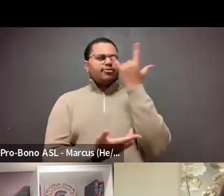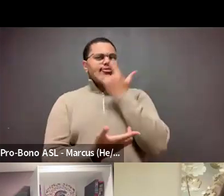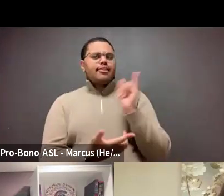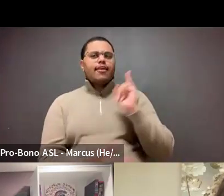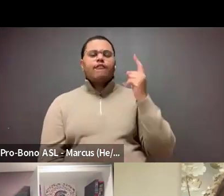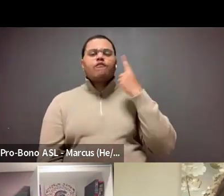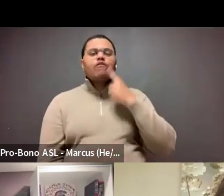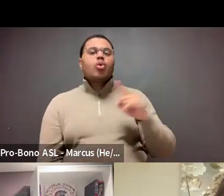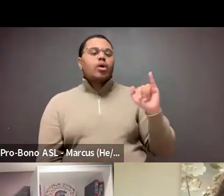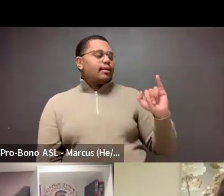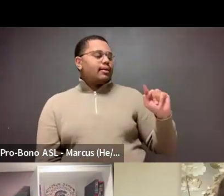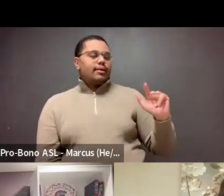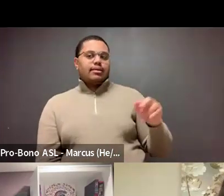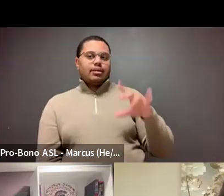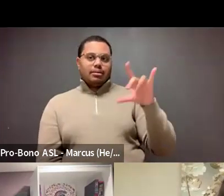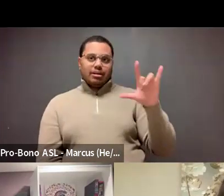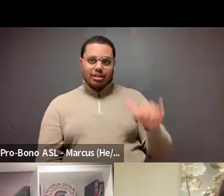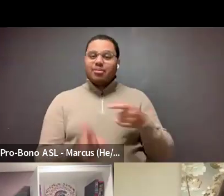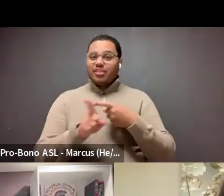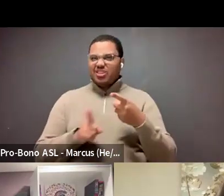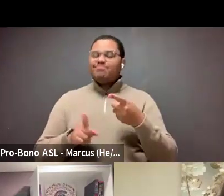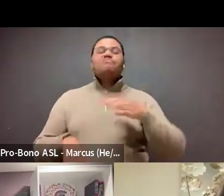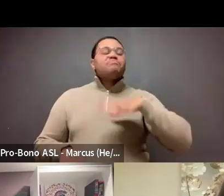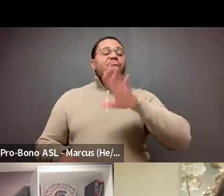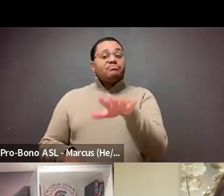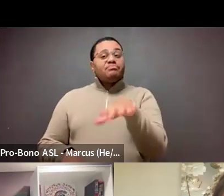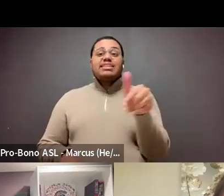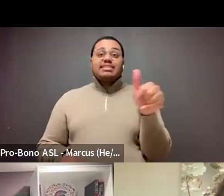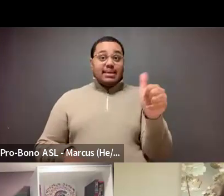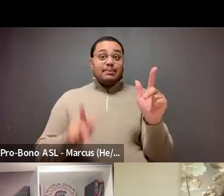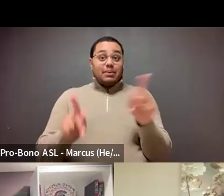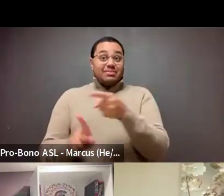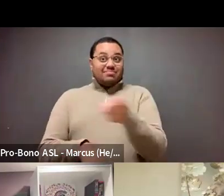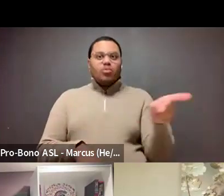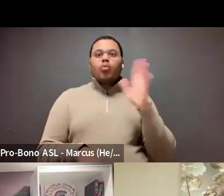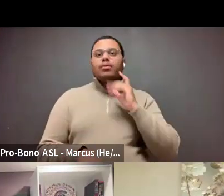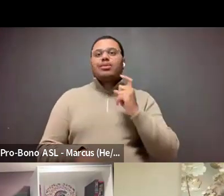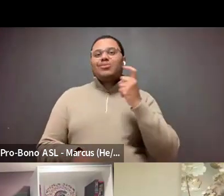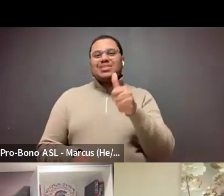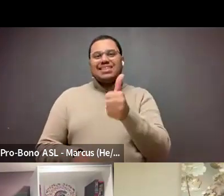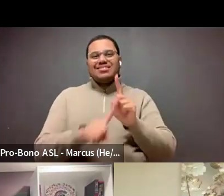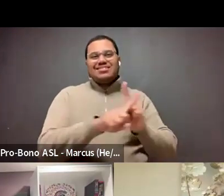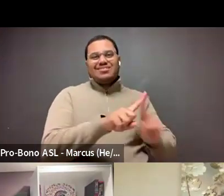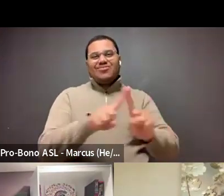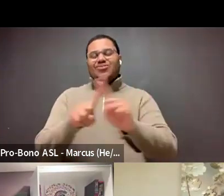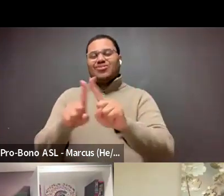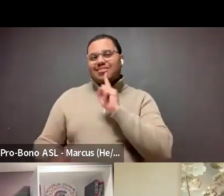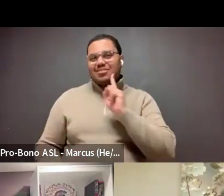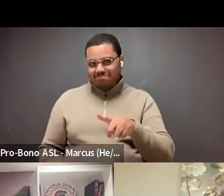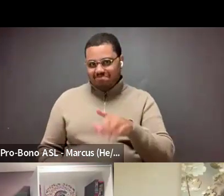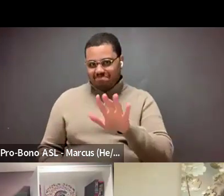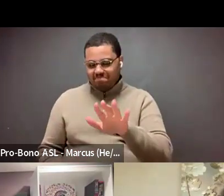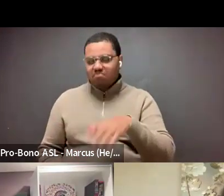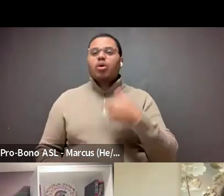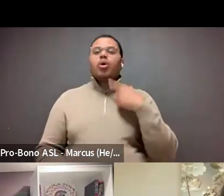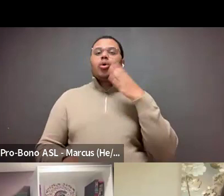I think 10 people will give you 10 different answers to this question, but I would say it begins with a